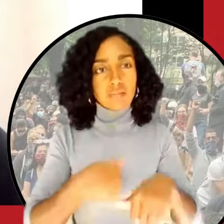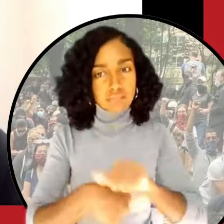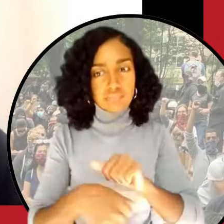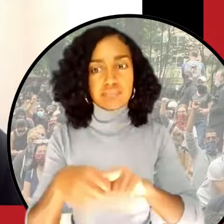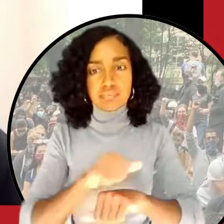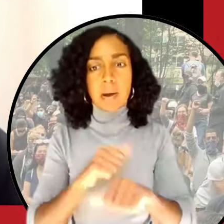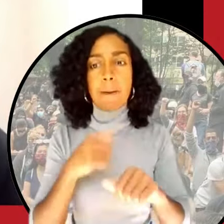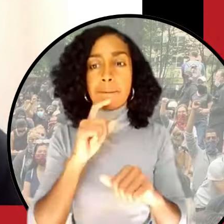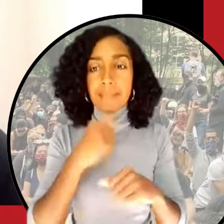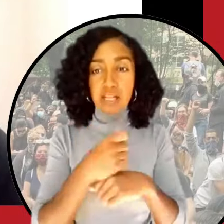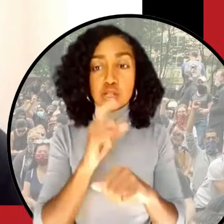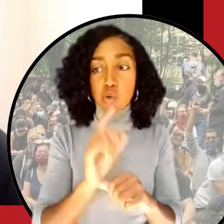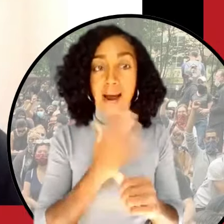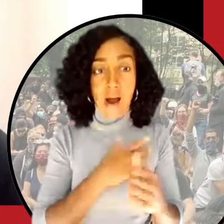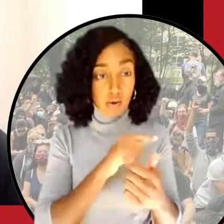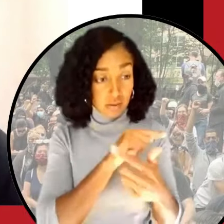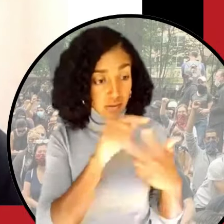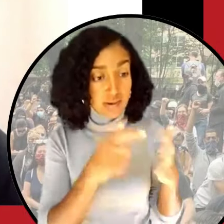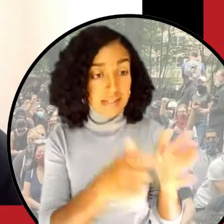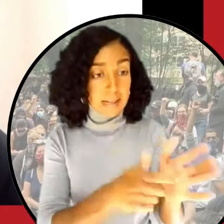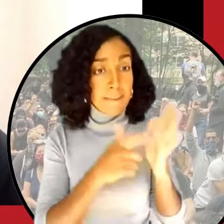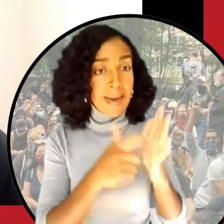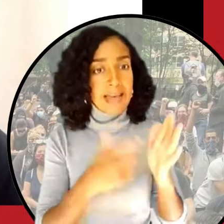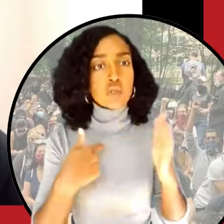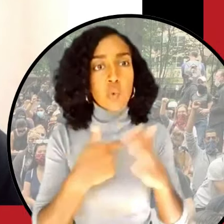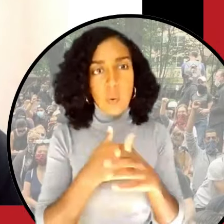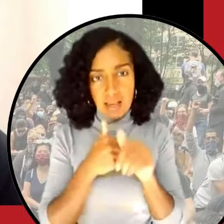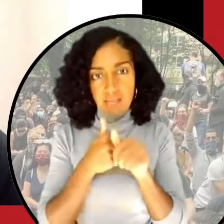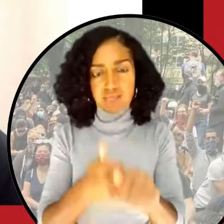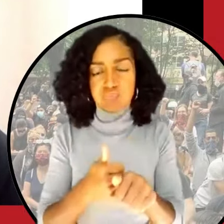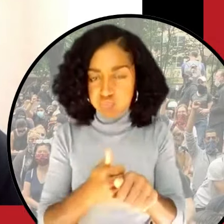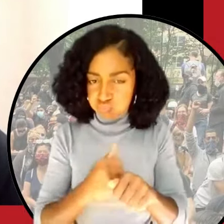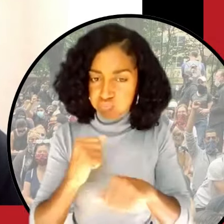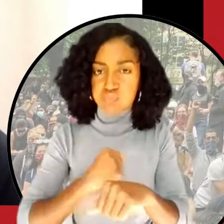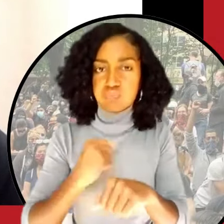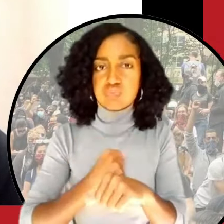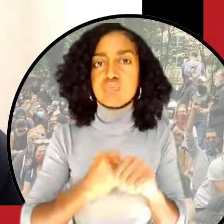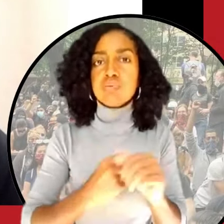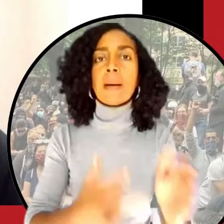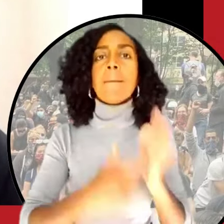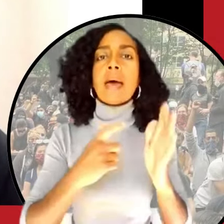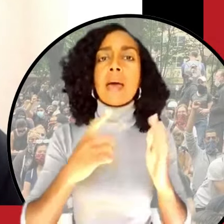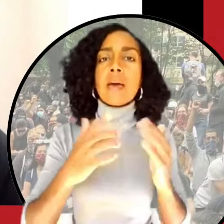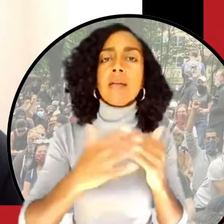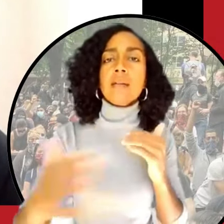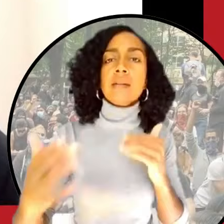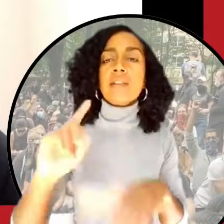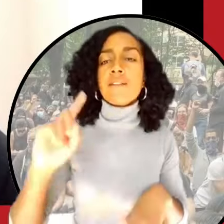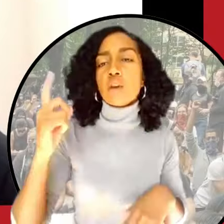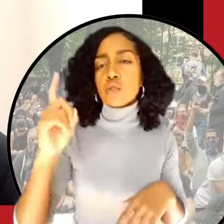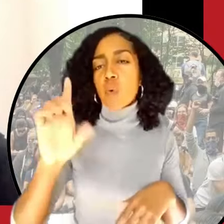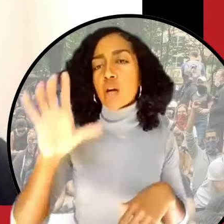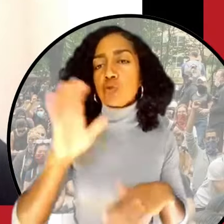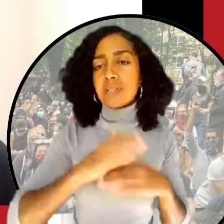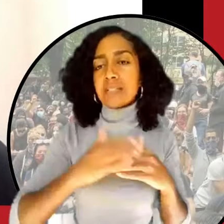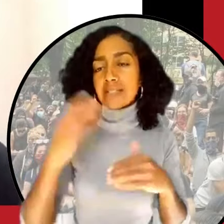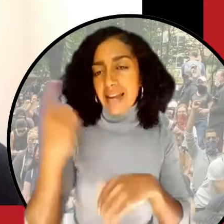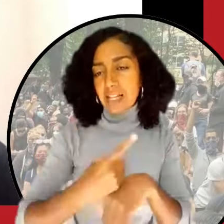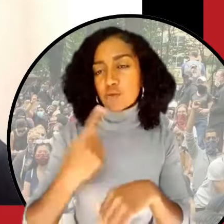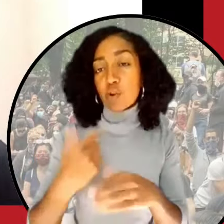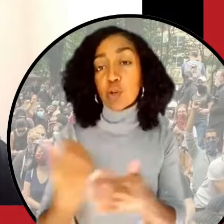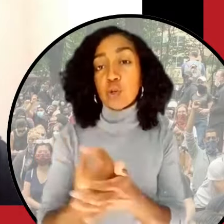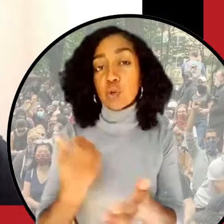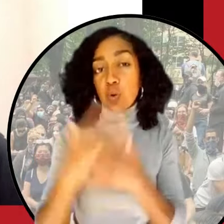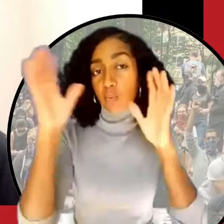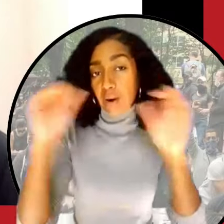that synthesis of demands is what we're prepared to go in fighting for in regards to the first 100 days of the new administration. I